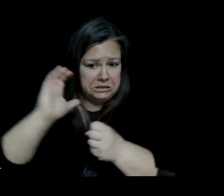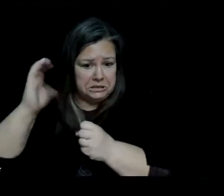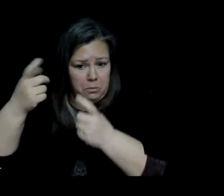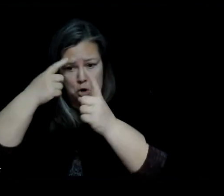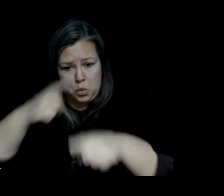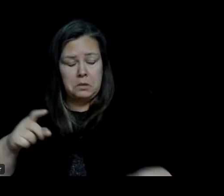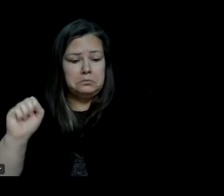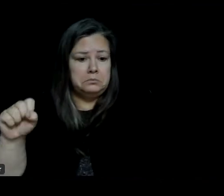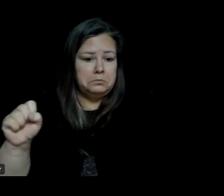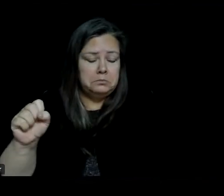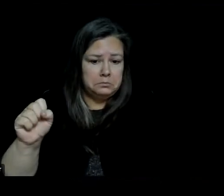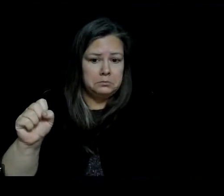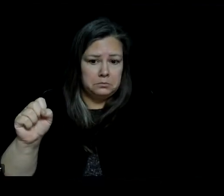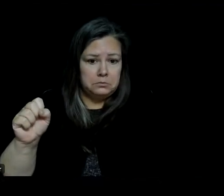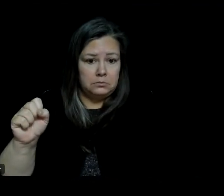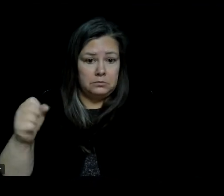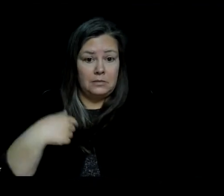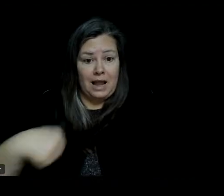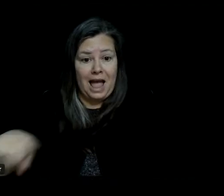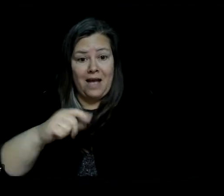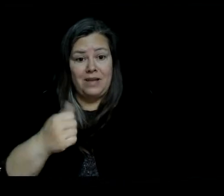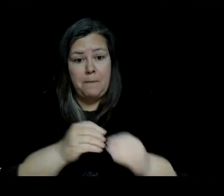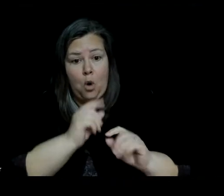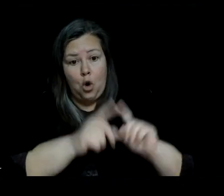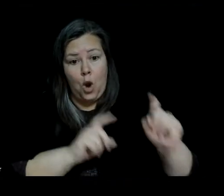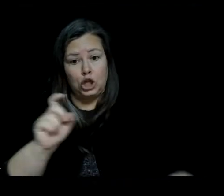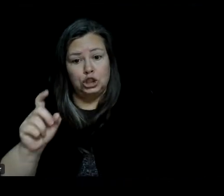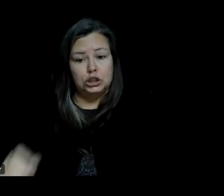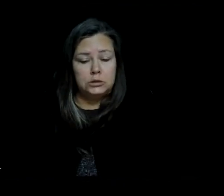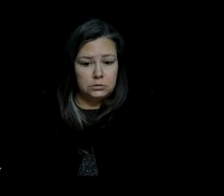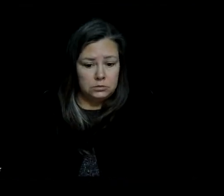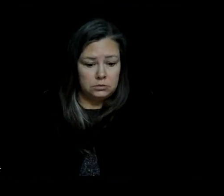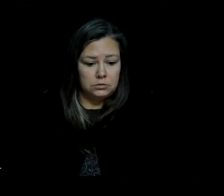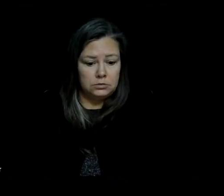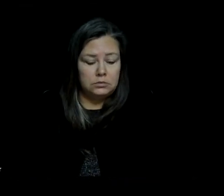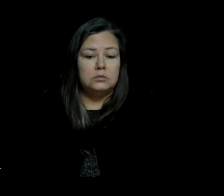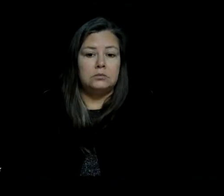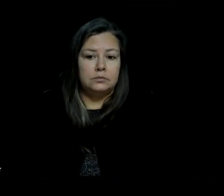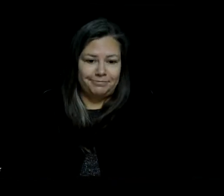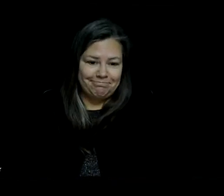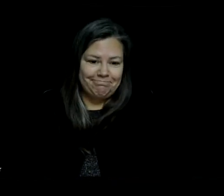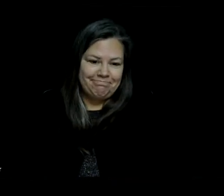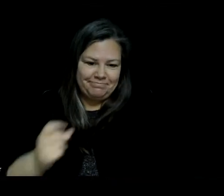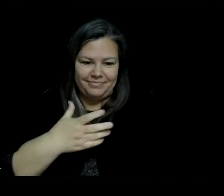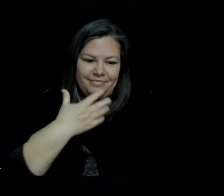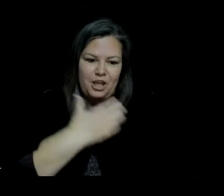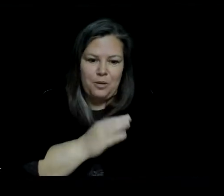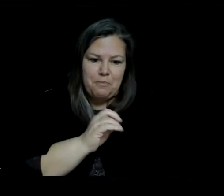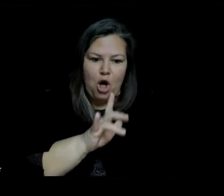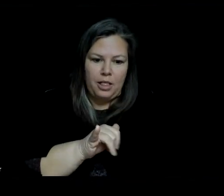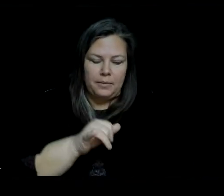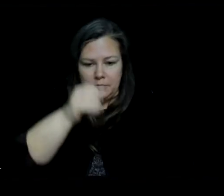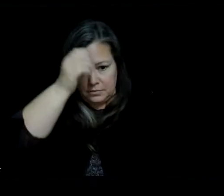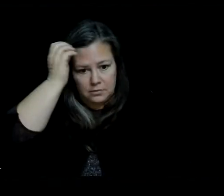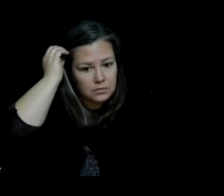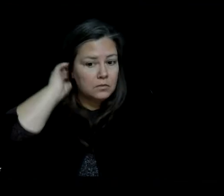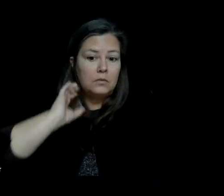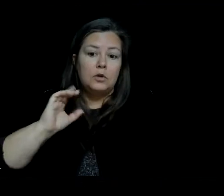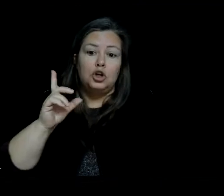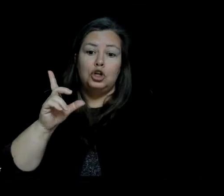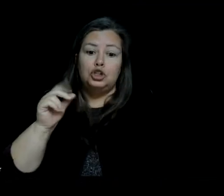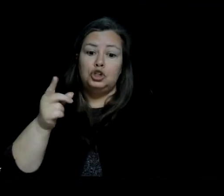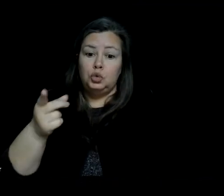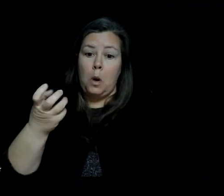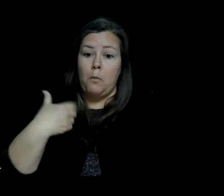Yes. Okay. Any further questions? All right. Thank you, Molly. Mr. Chairman, would you like me to proceed